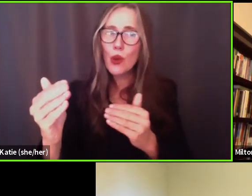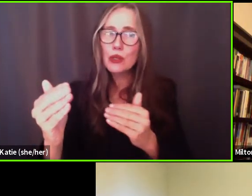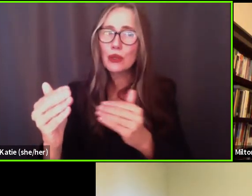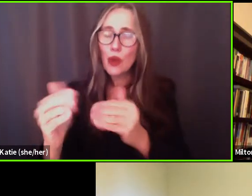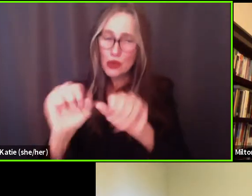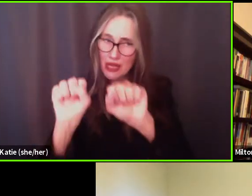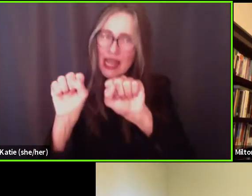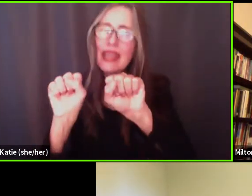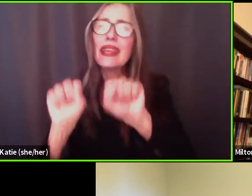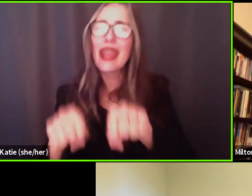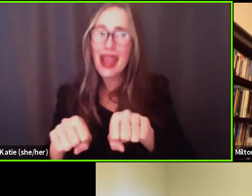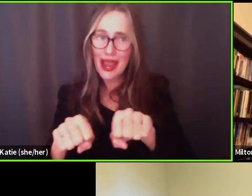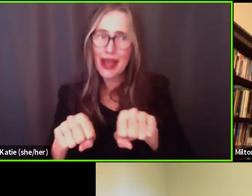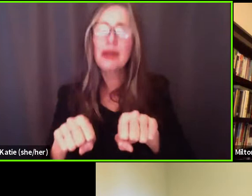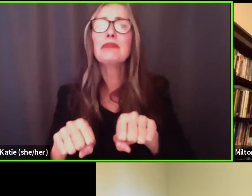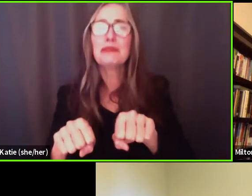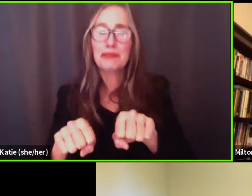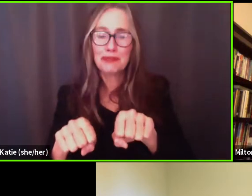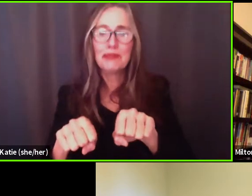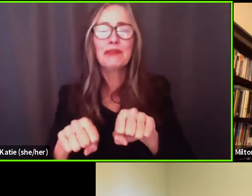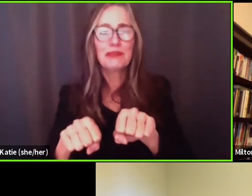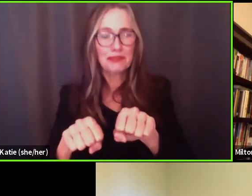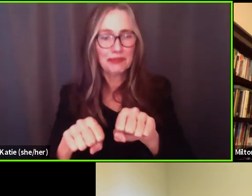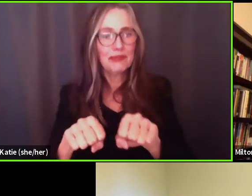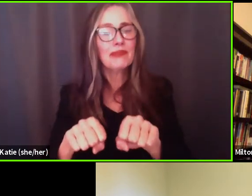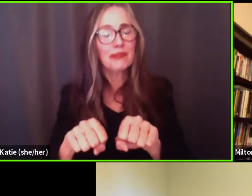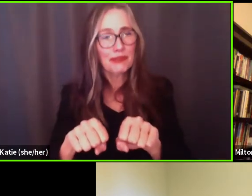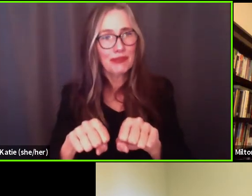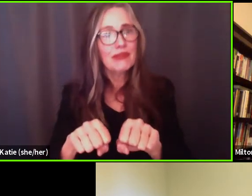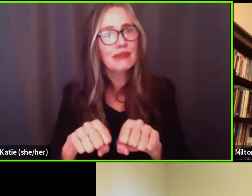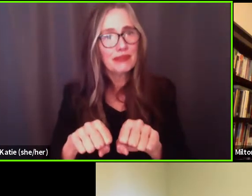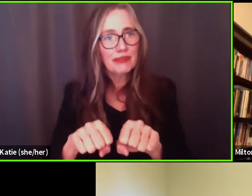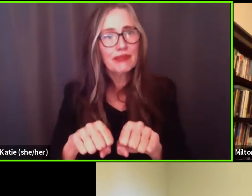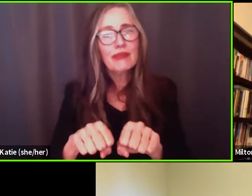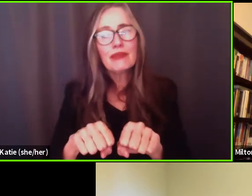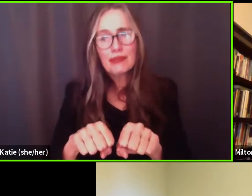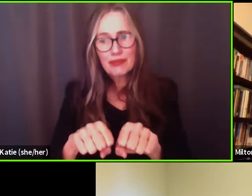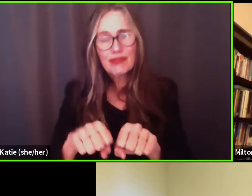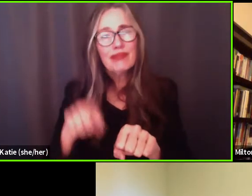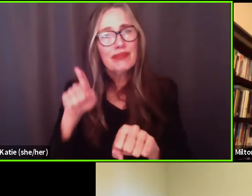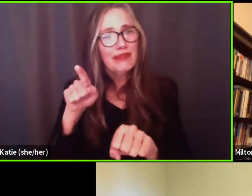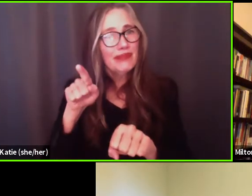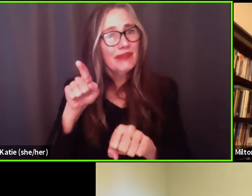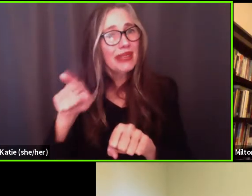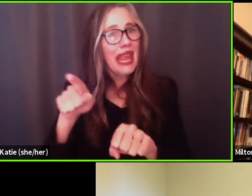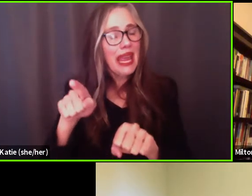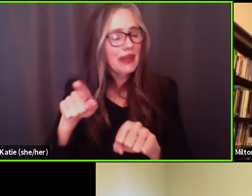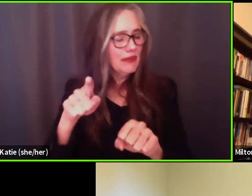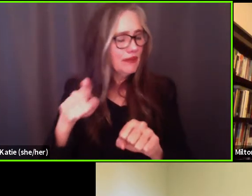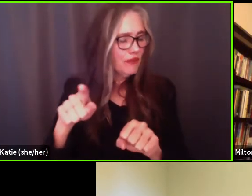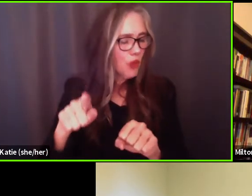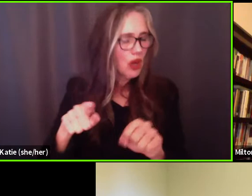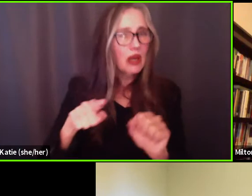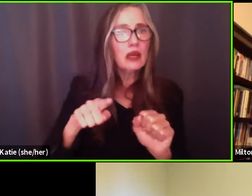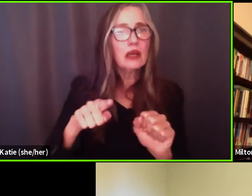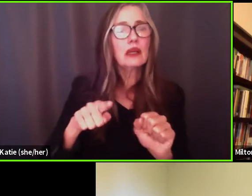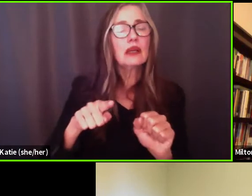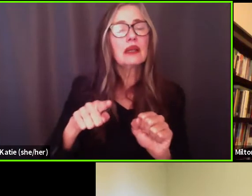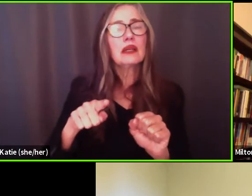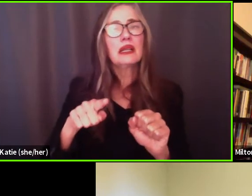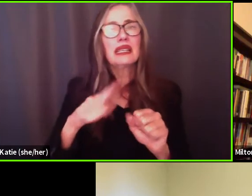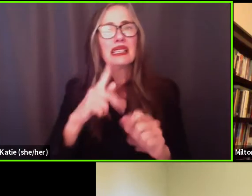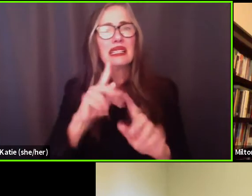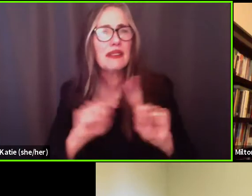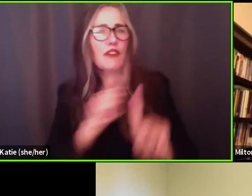able to um uh screen for various traits and produce certain kind of